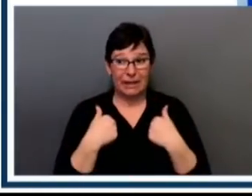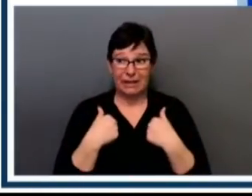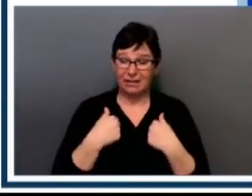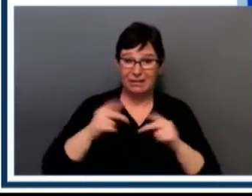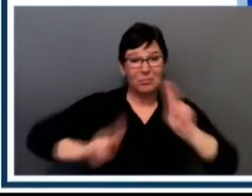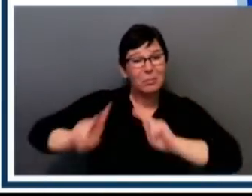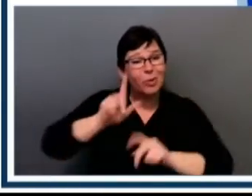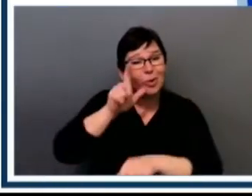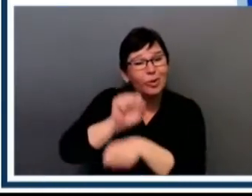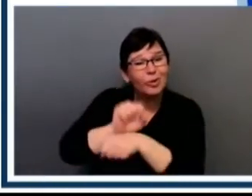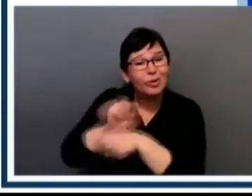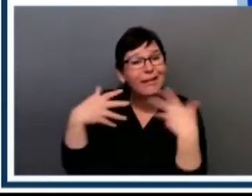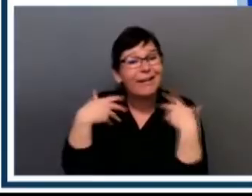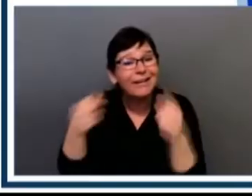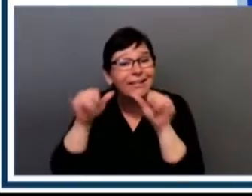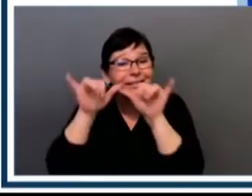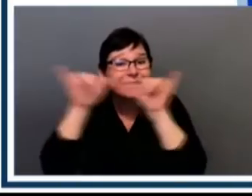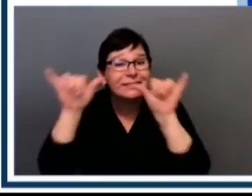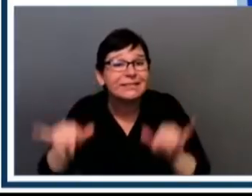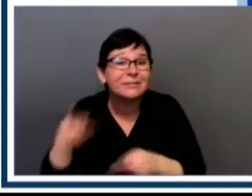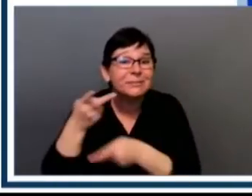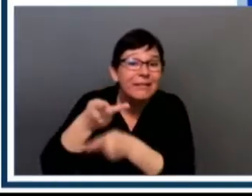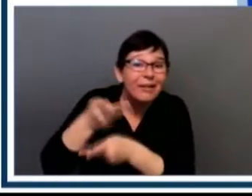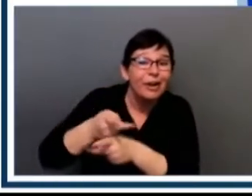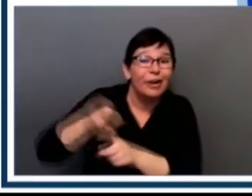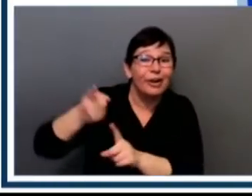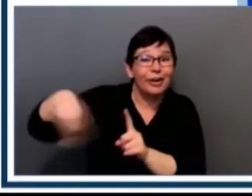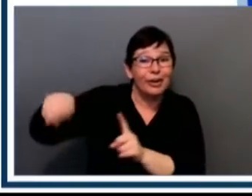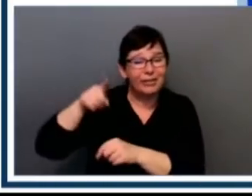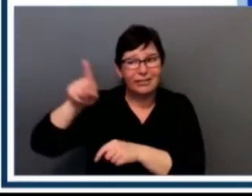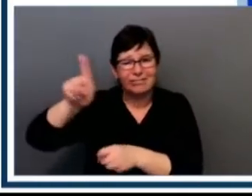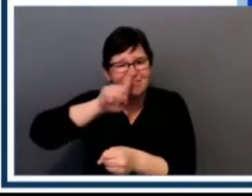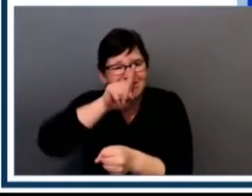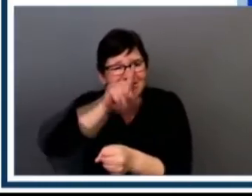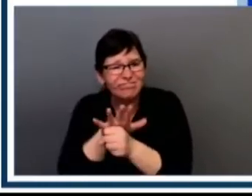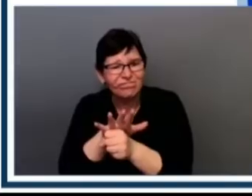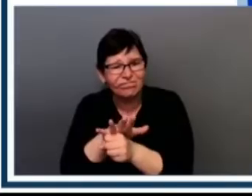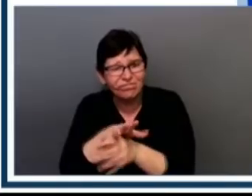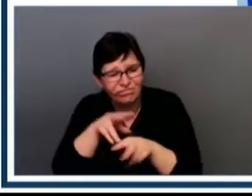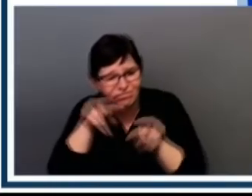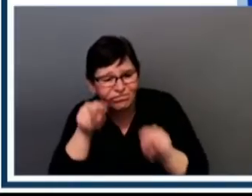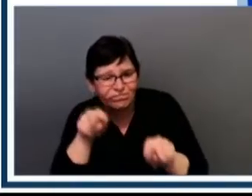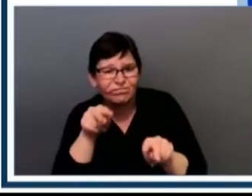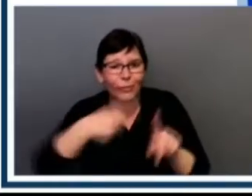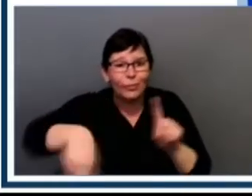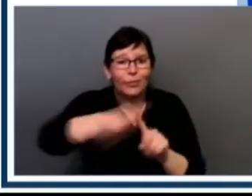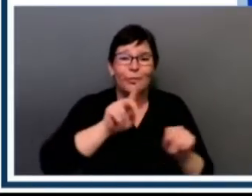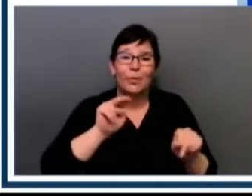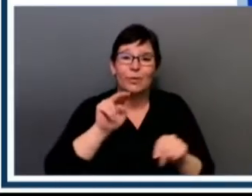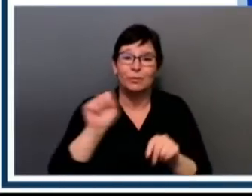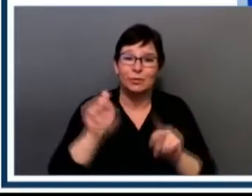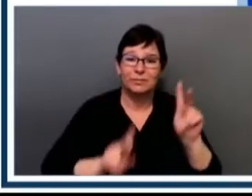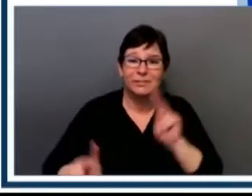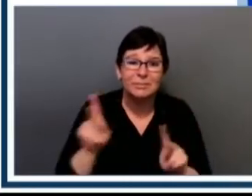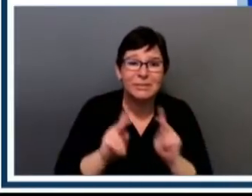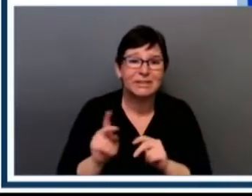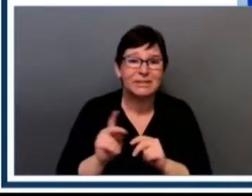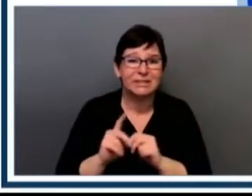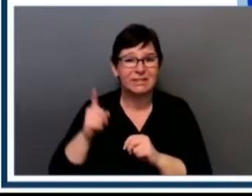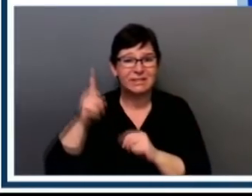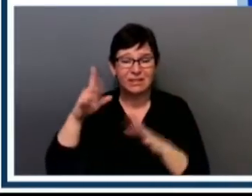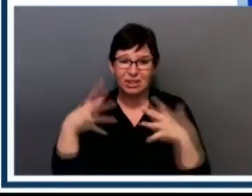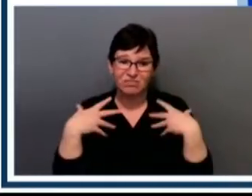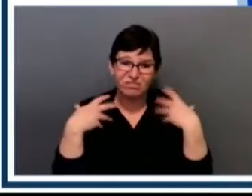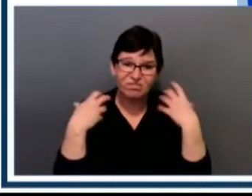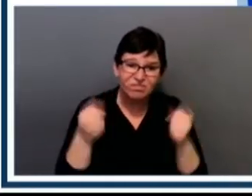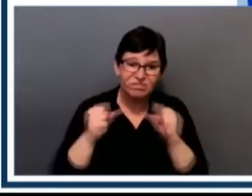given me more resolve to address the issues that we knew existed. So I think over the